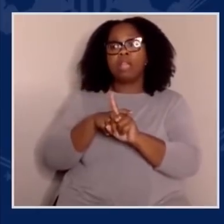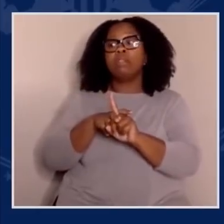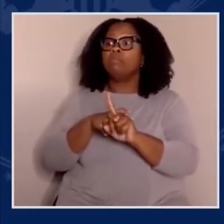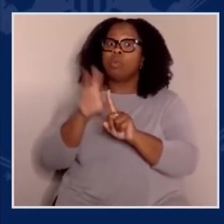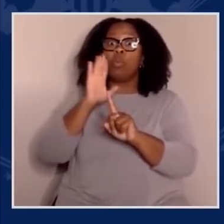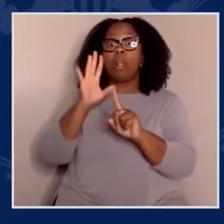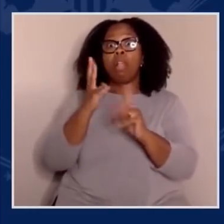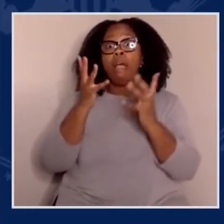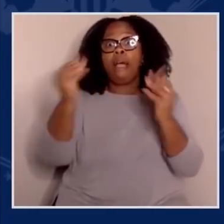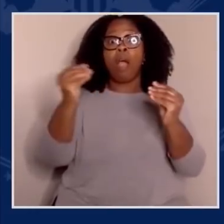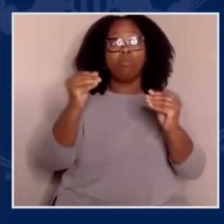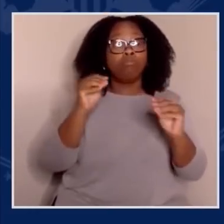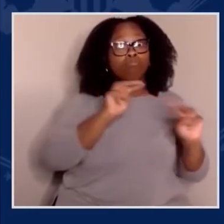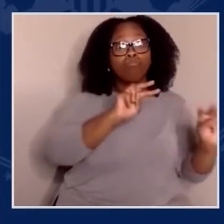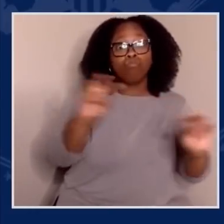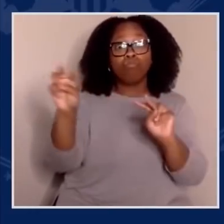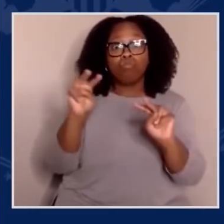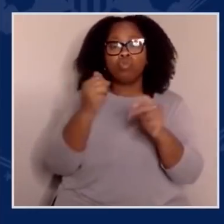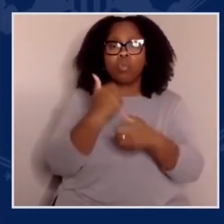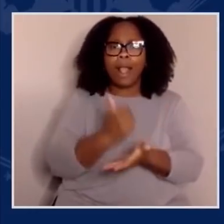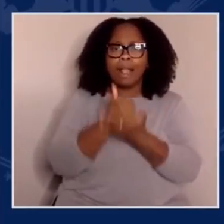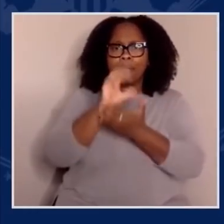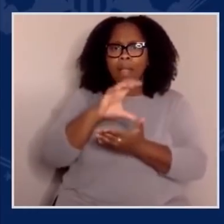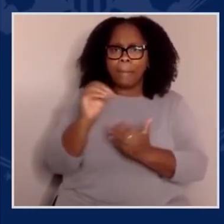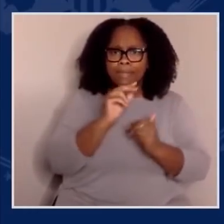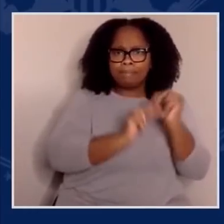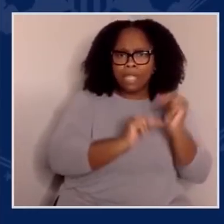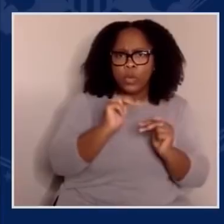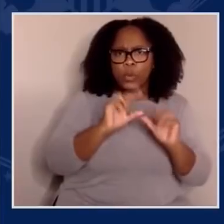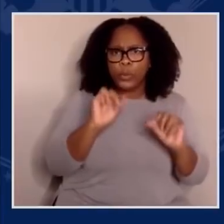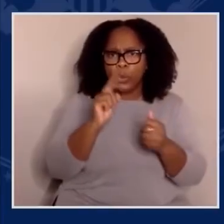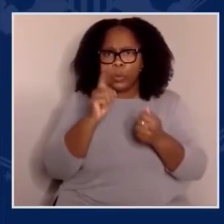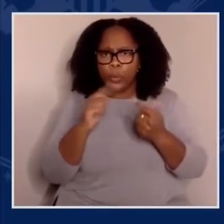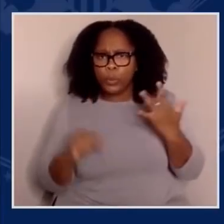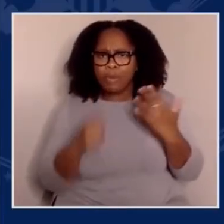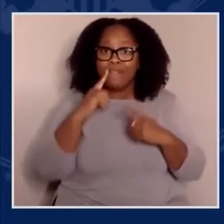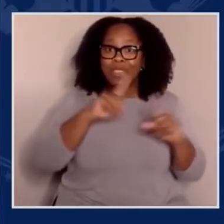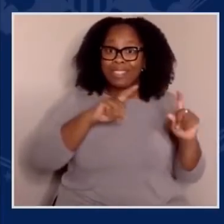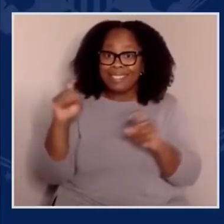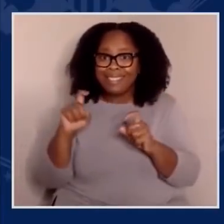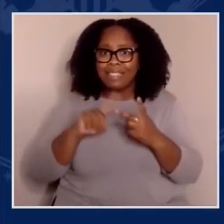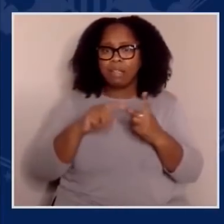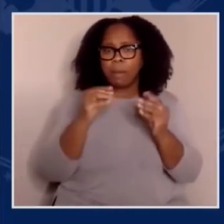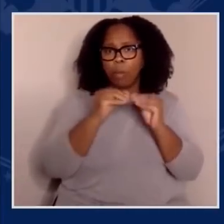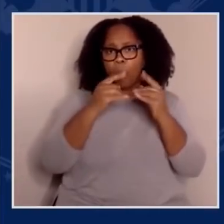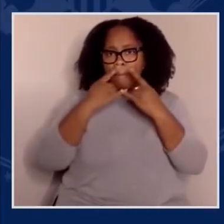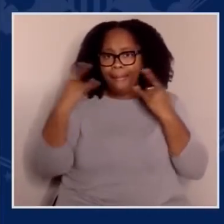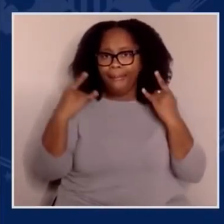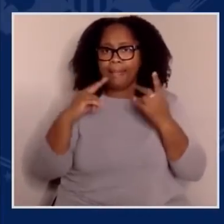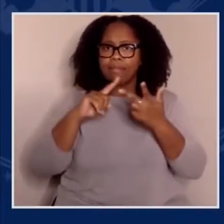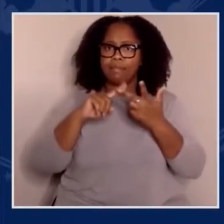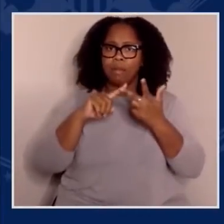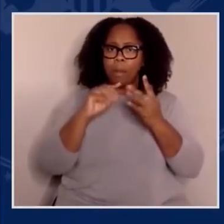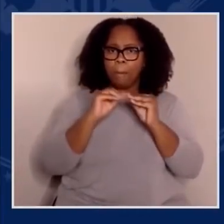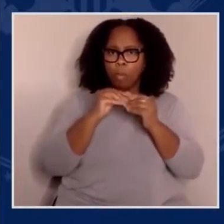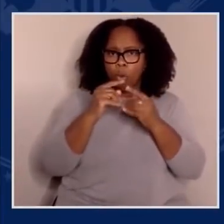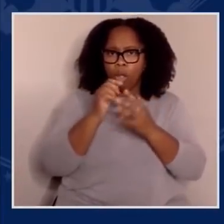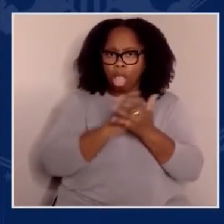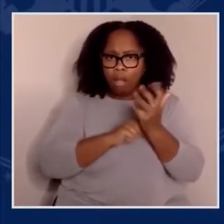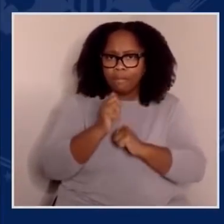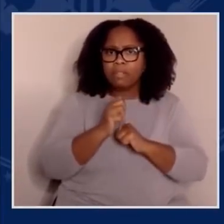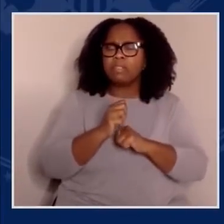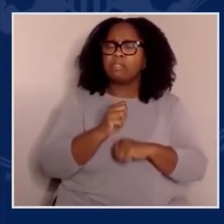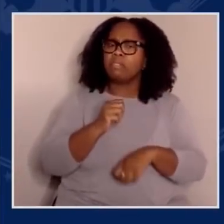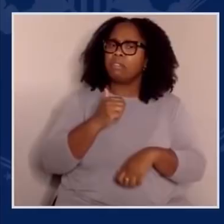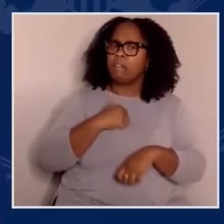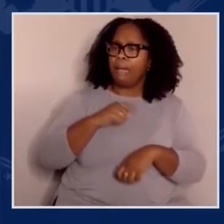build and do following things. We need much more testing. We need much more masking. We need gloves. I asked them each to go, and